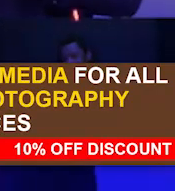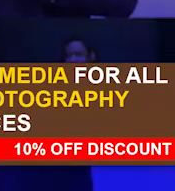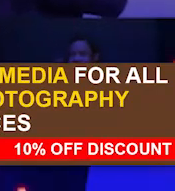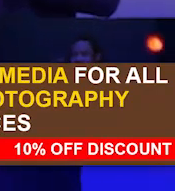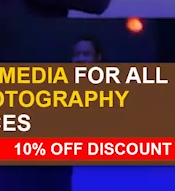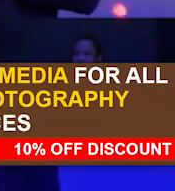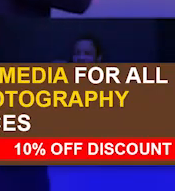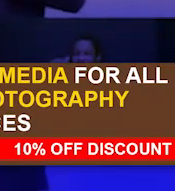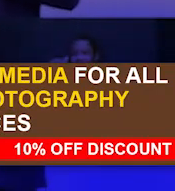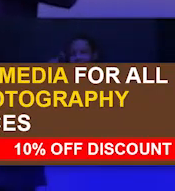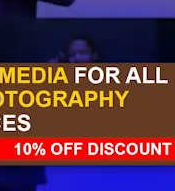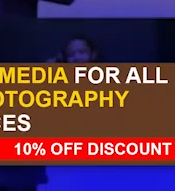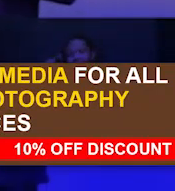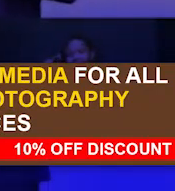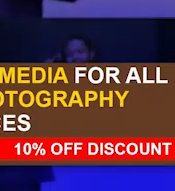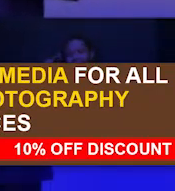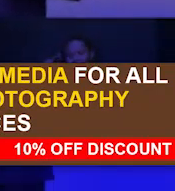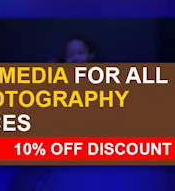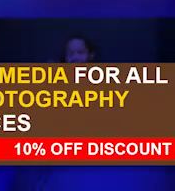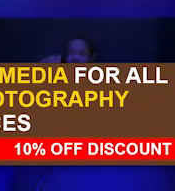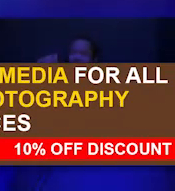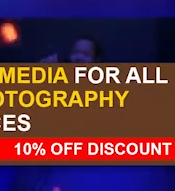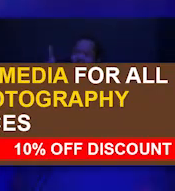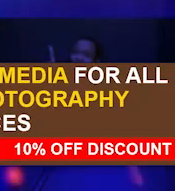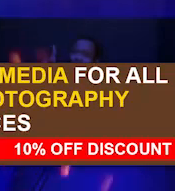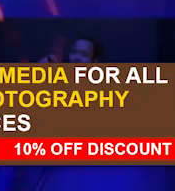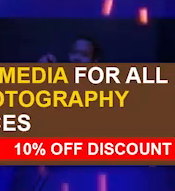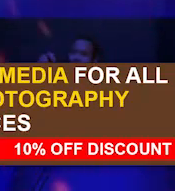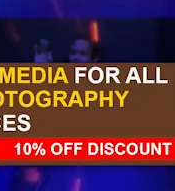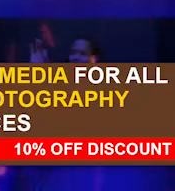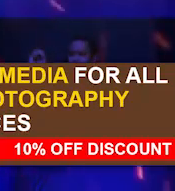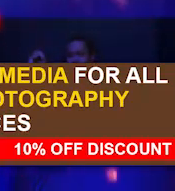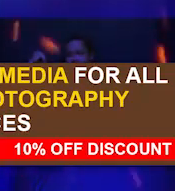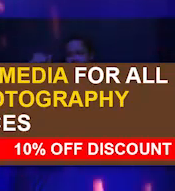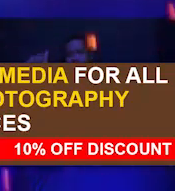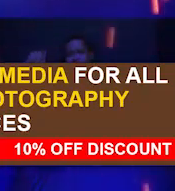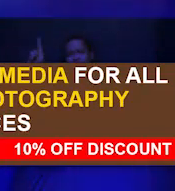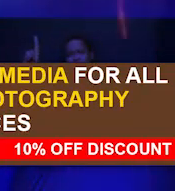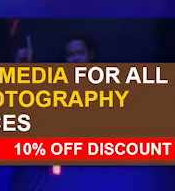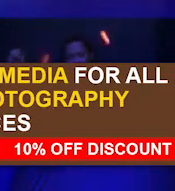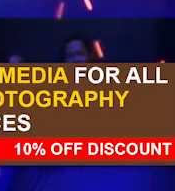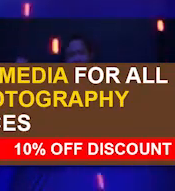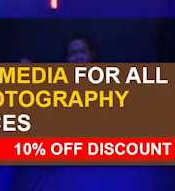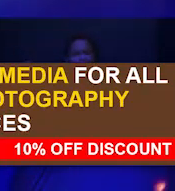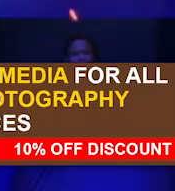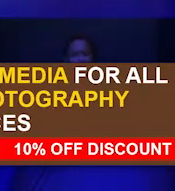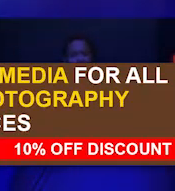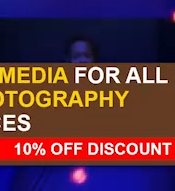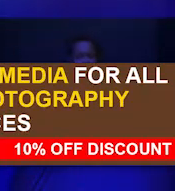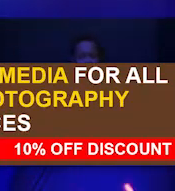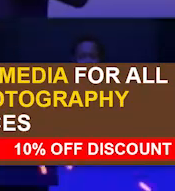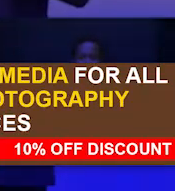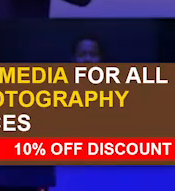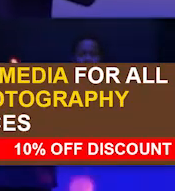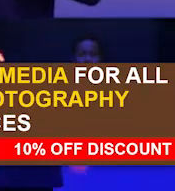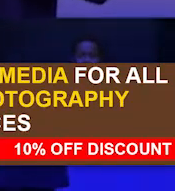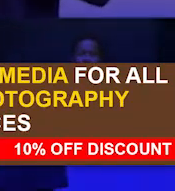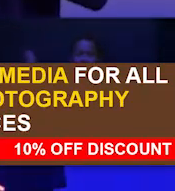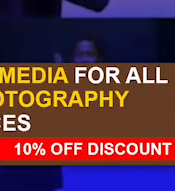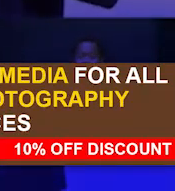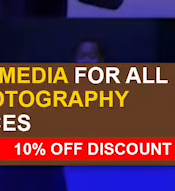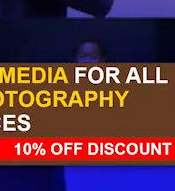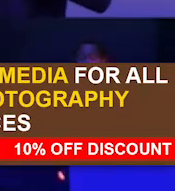Dankwa Akufo-Addo. Yeah, so this name. And he said he campaigned with this name. Or the